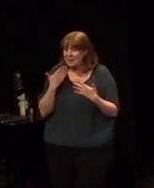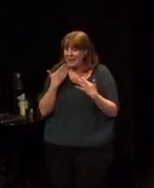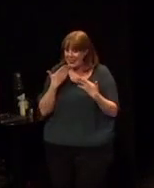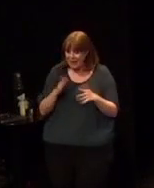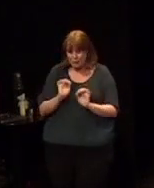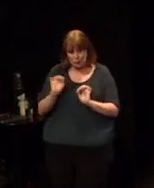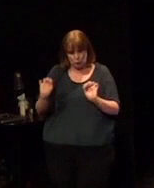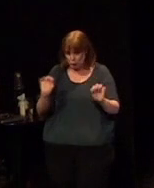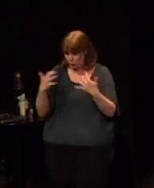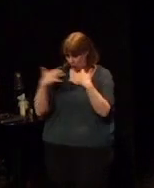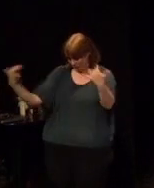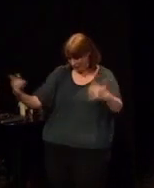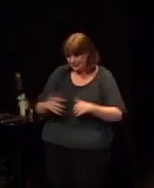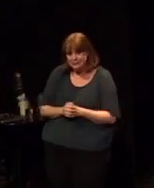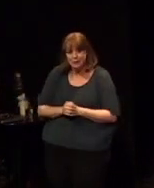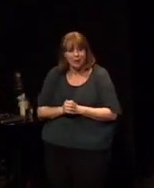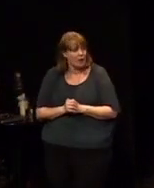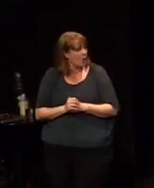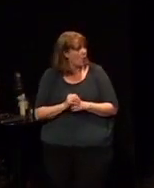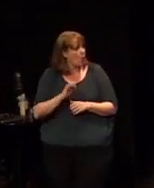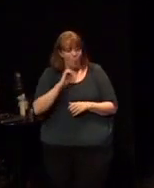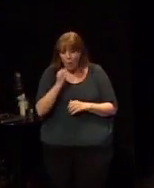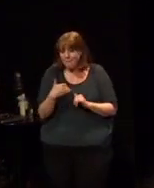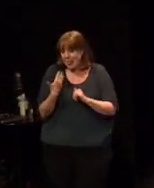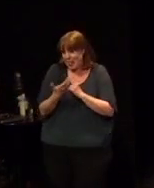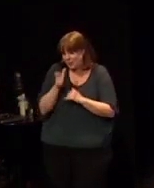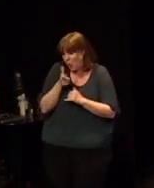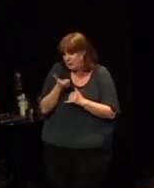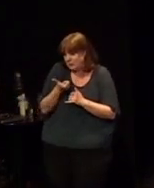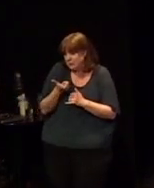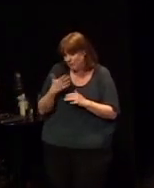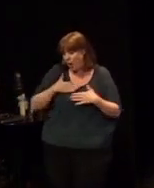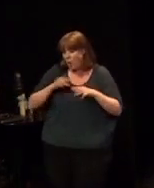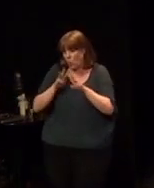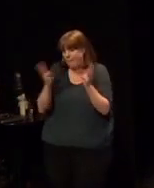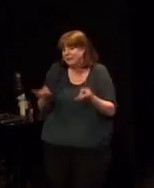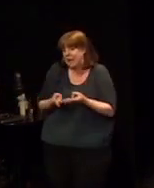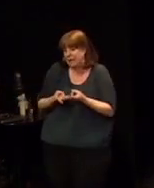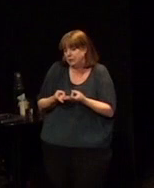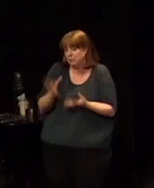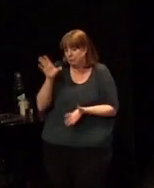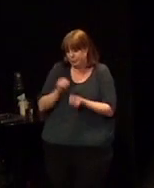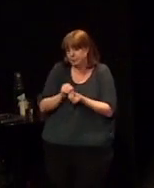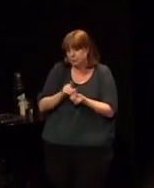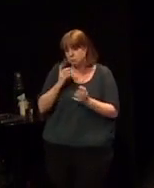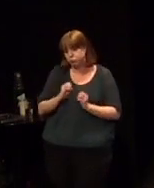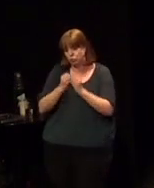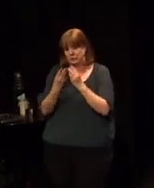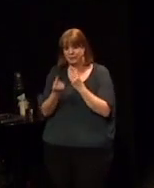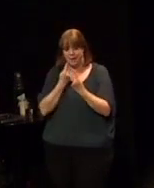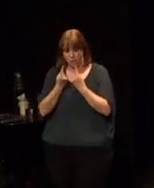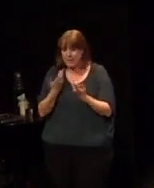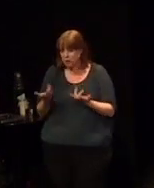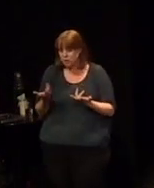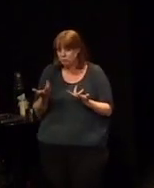Thank you to you, the audience. There will be some last words of conclusion on our website, so I've produced some of this information for